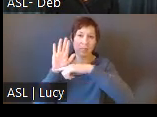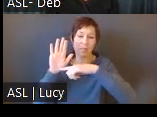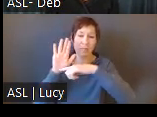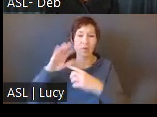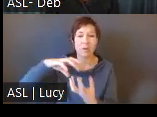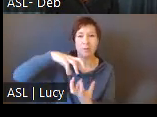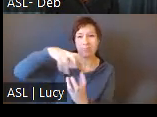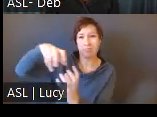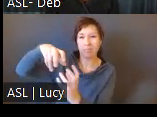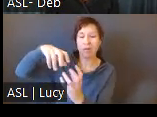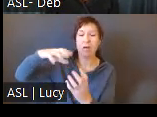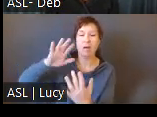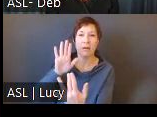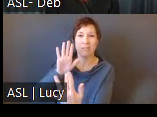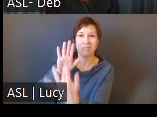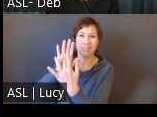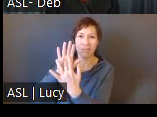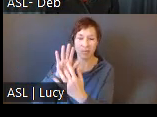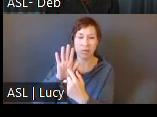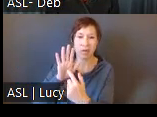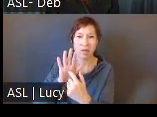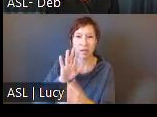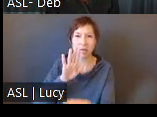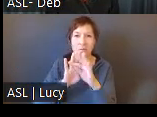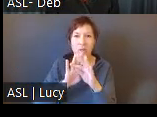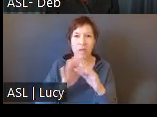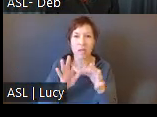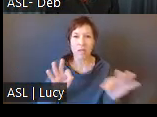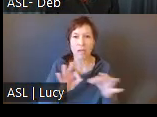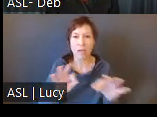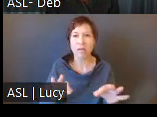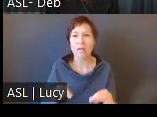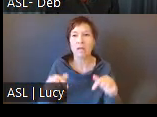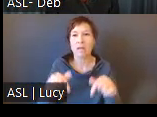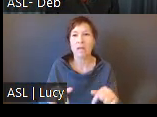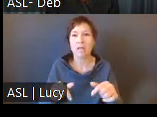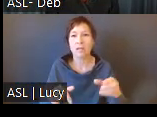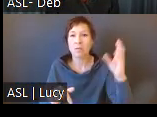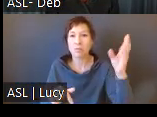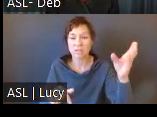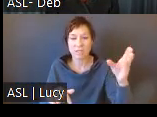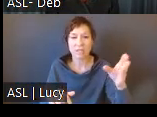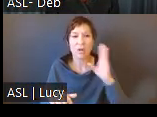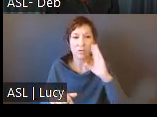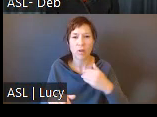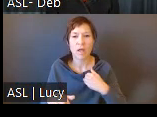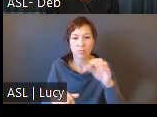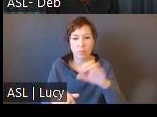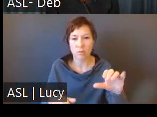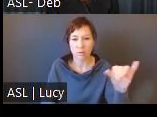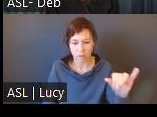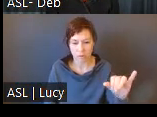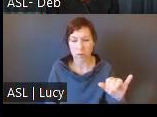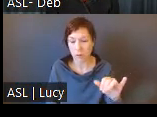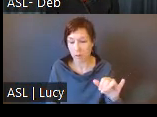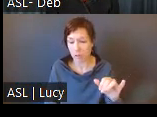screen. Closed captioning has been enabled for this presentation. If you would like a translated version of the